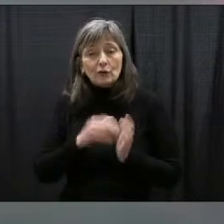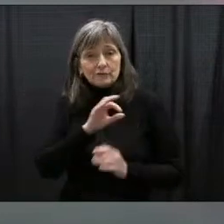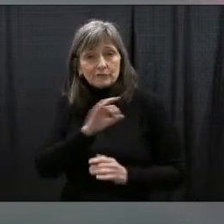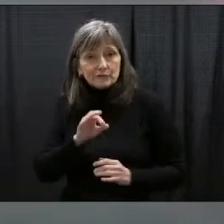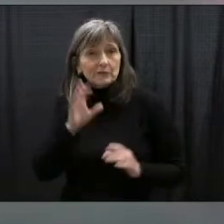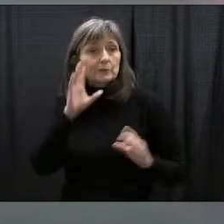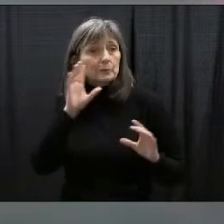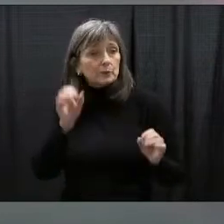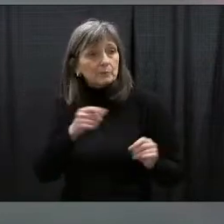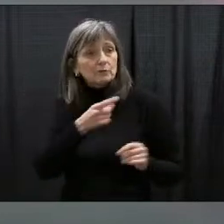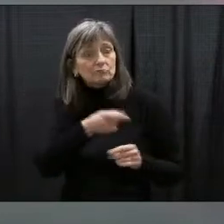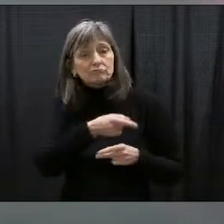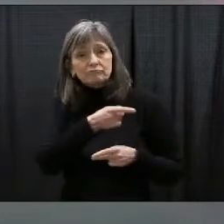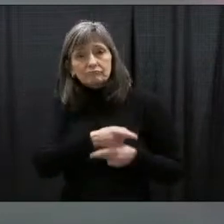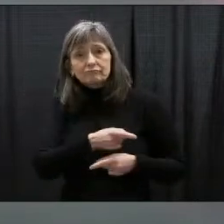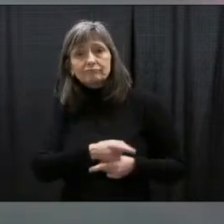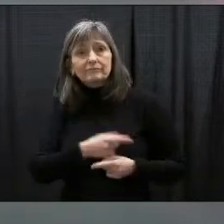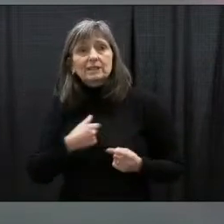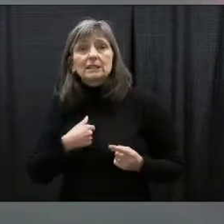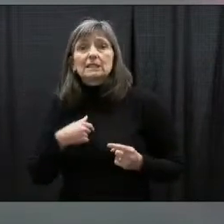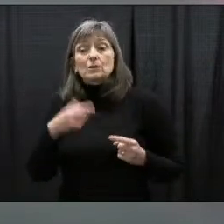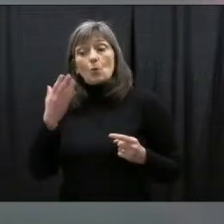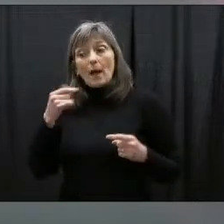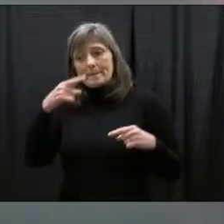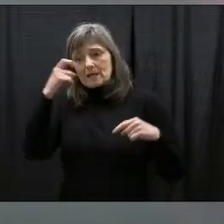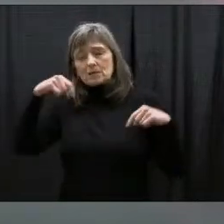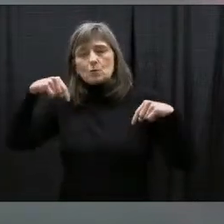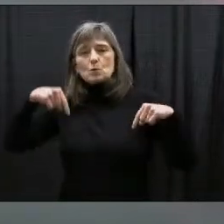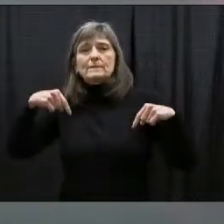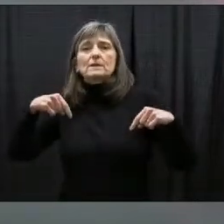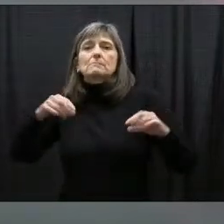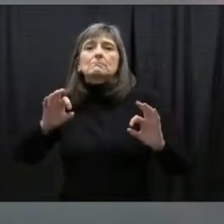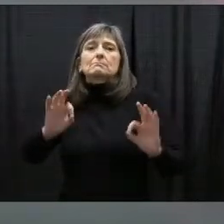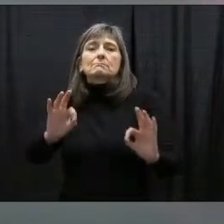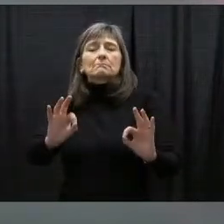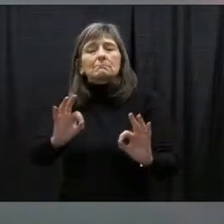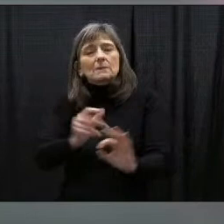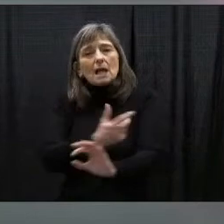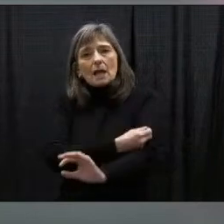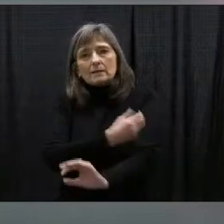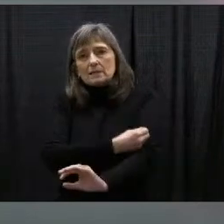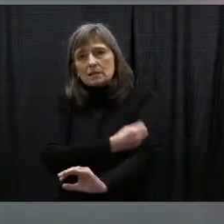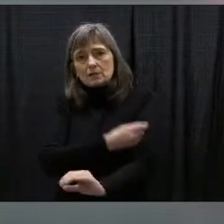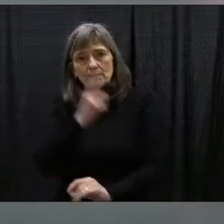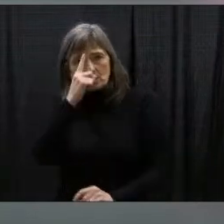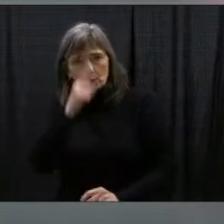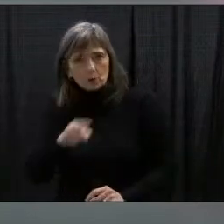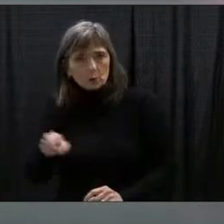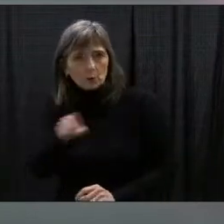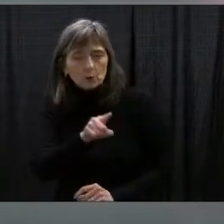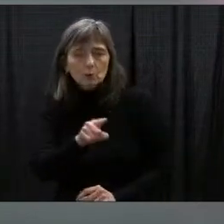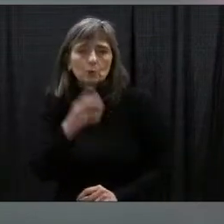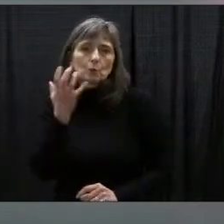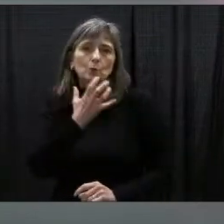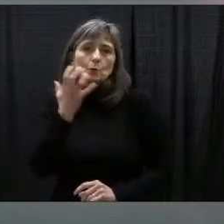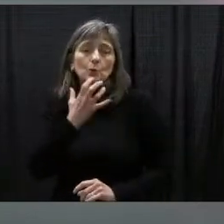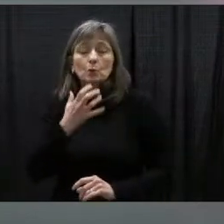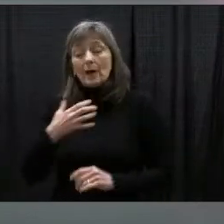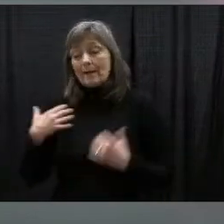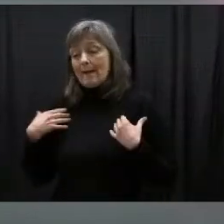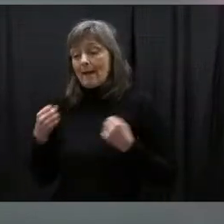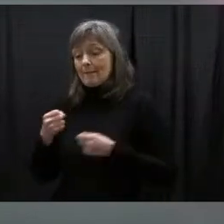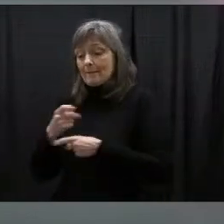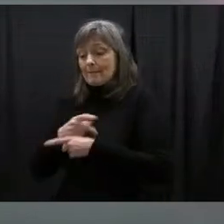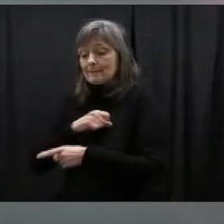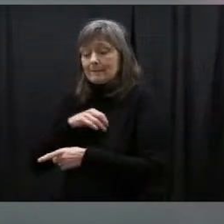have referenced, to absolutely superb vaccination uptake by each and every one of you, administered by healthcare staff